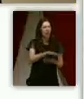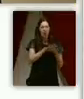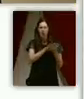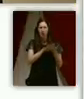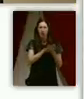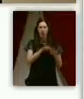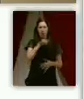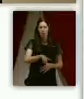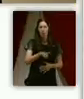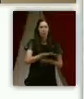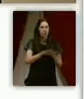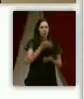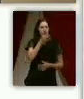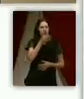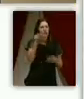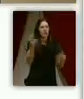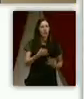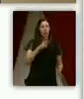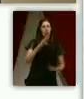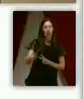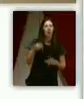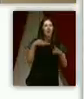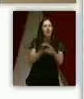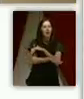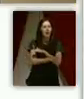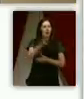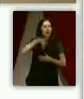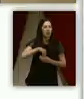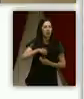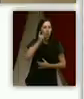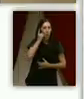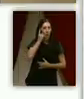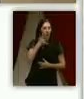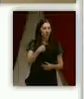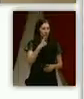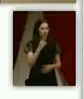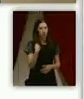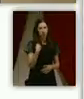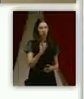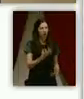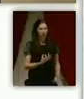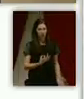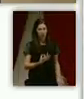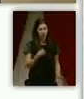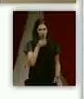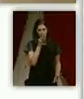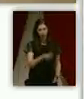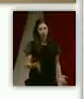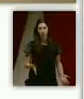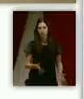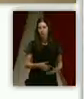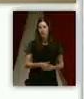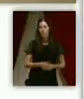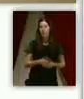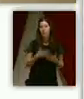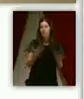she asked me, Fabiola, what are you going to talk about tomorrow? And I said, accessibility in mobile devices. What?